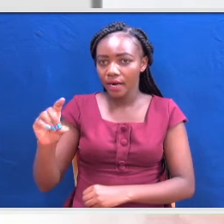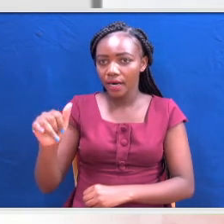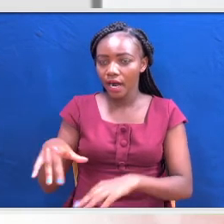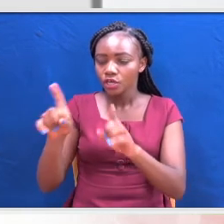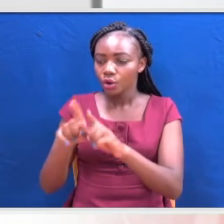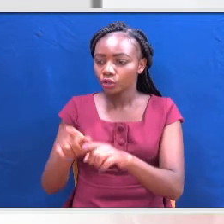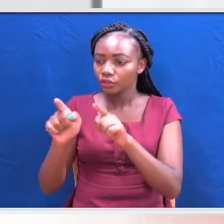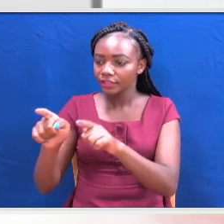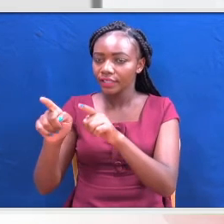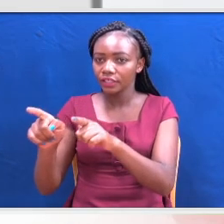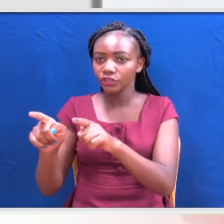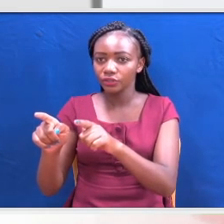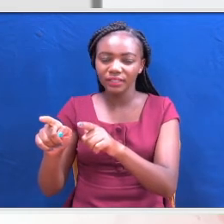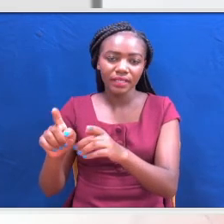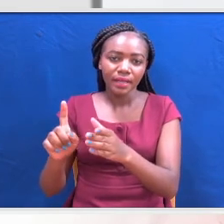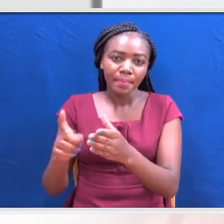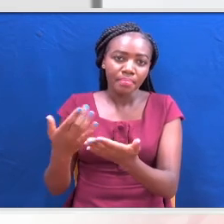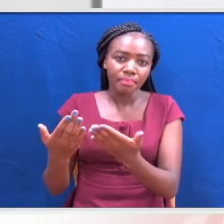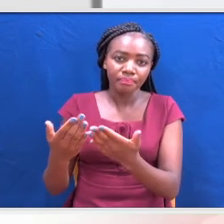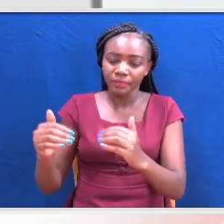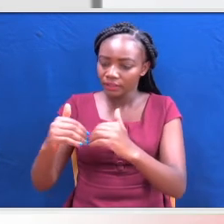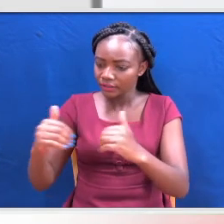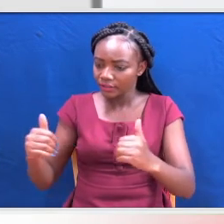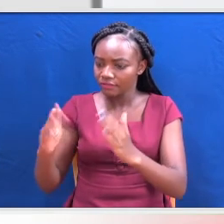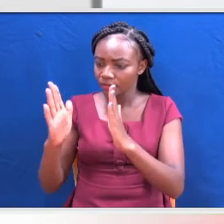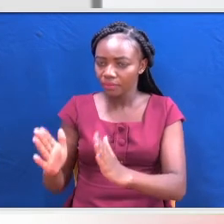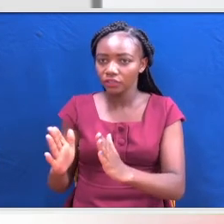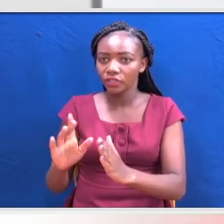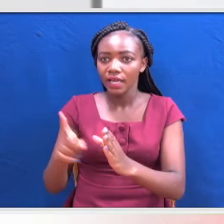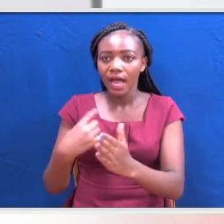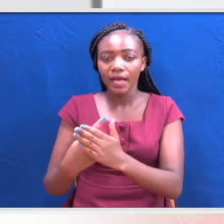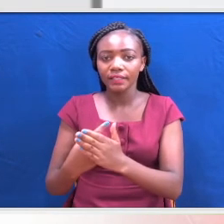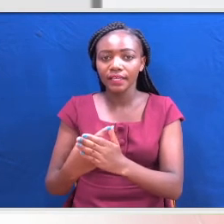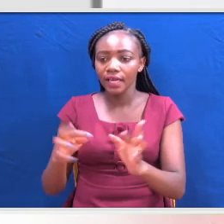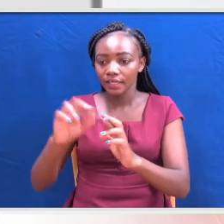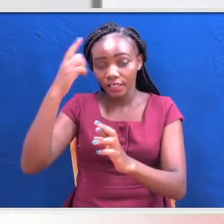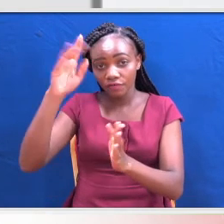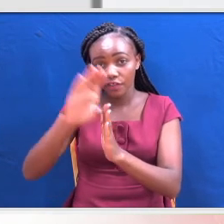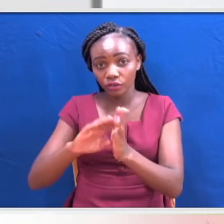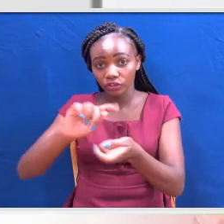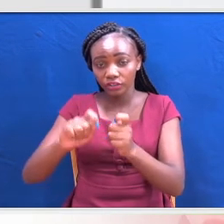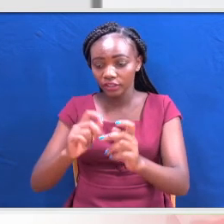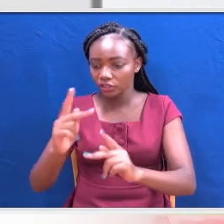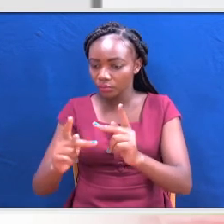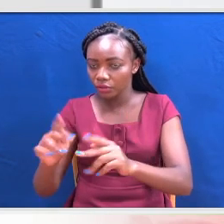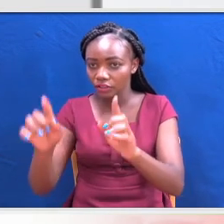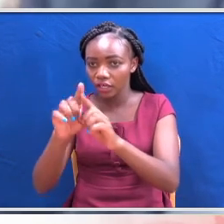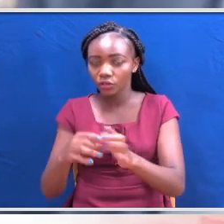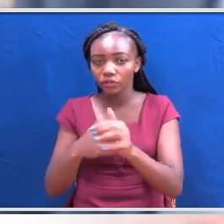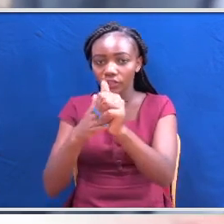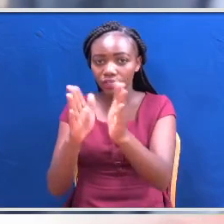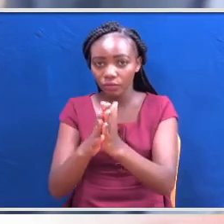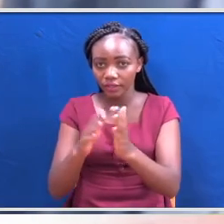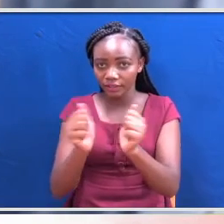quickly established her reputation as a divisive figure early in the Constitution review process, leading a delegation of 10 members